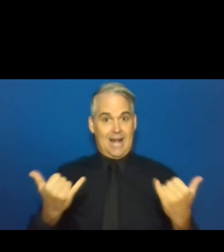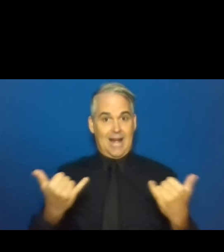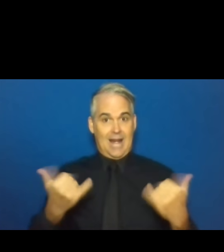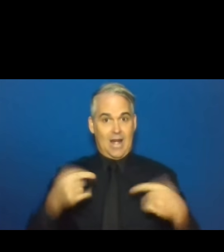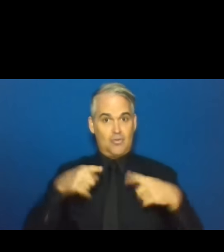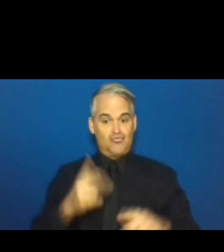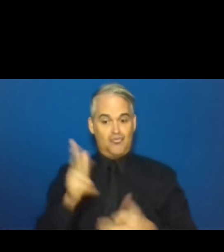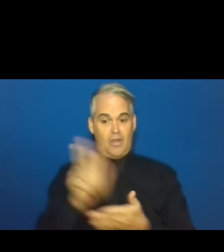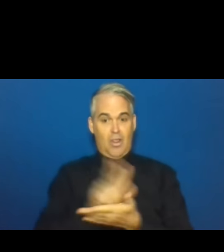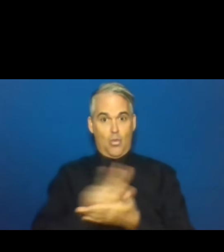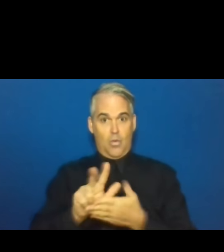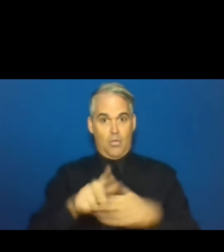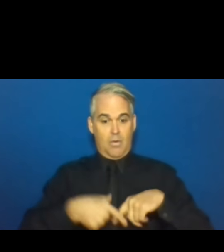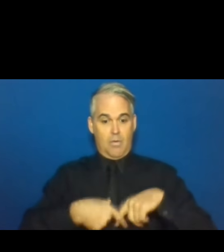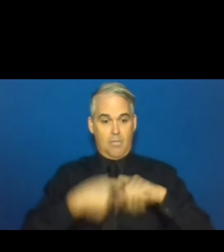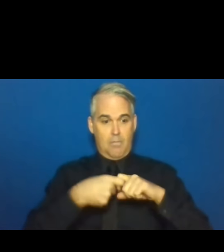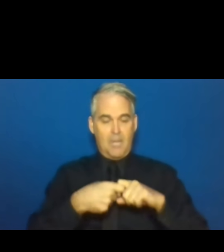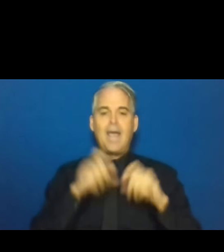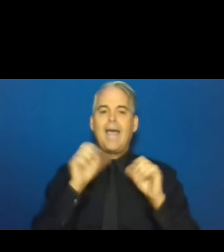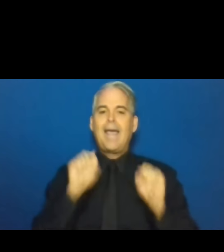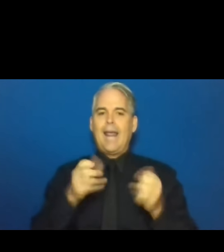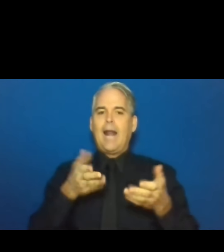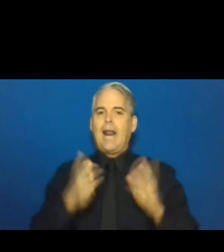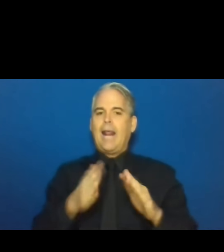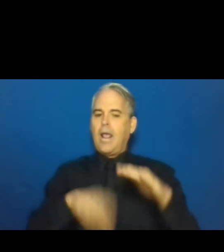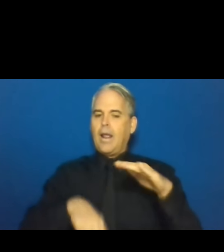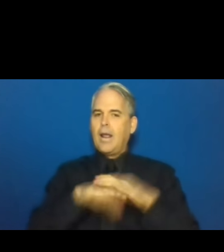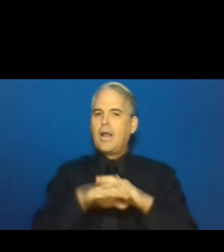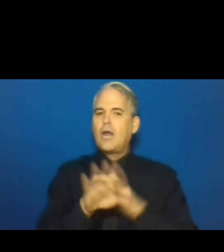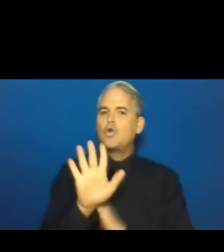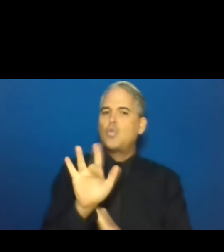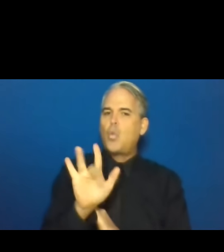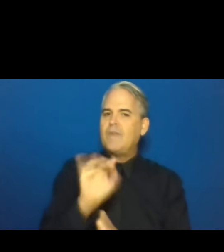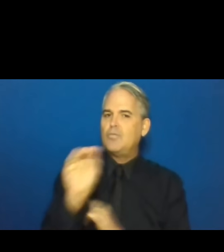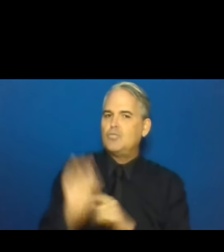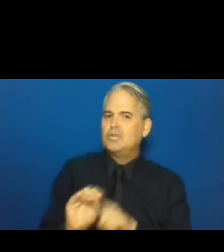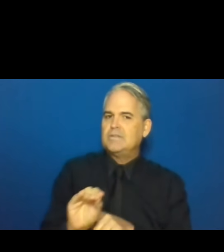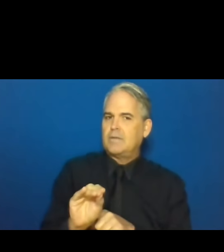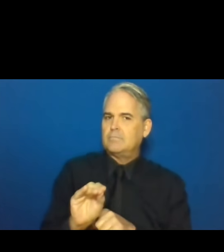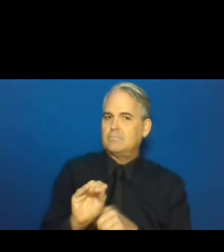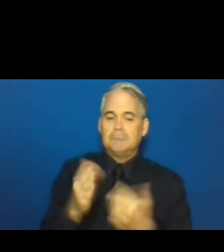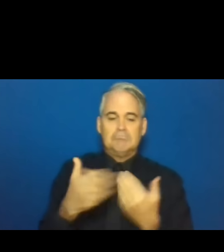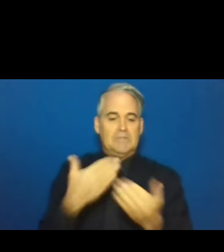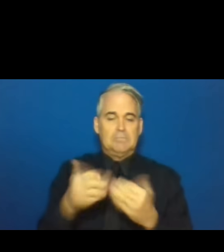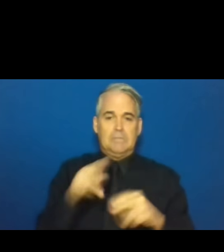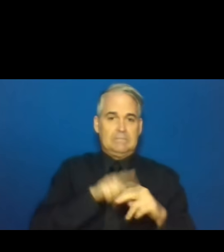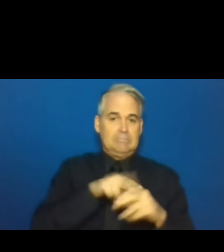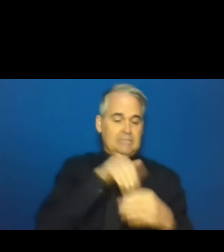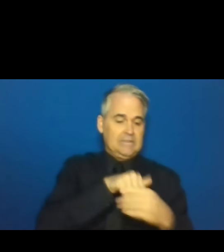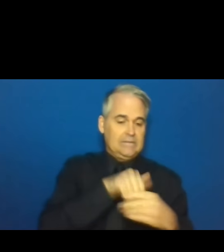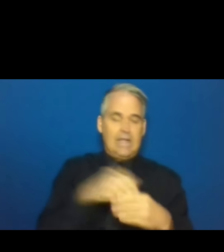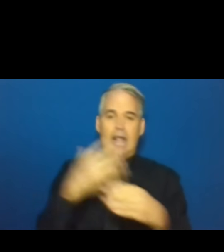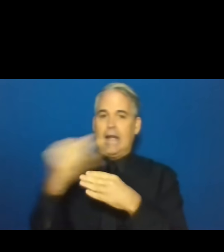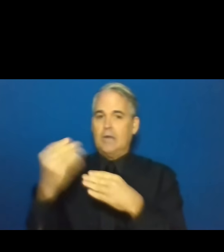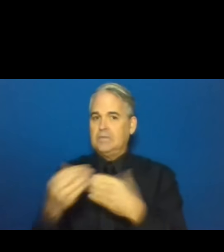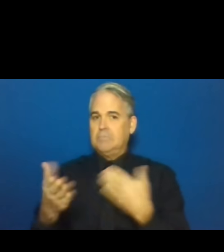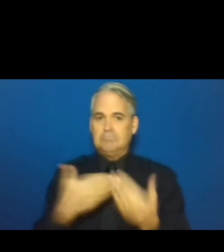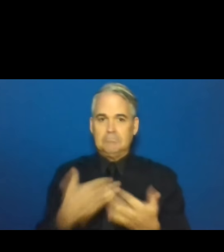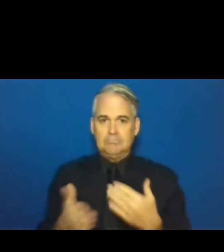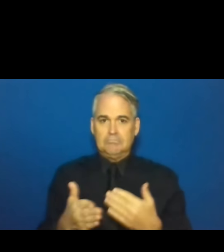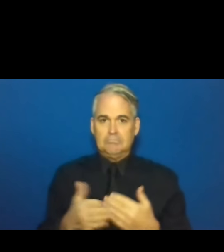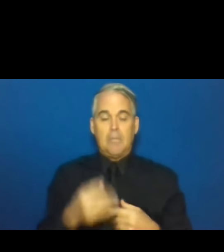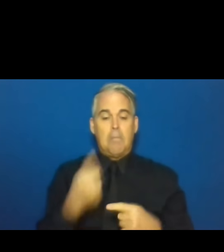at 25% occupancy, indoor and outdoor. No more than 4 patrons per